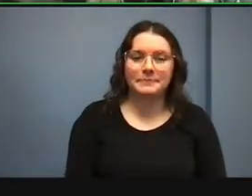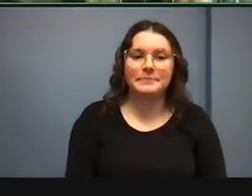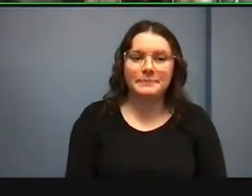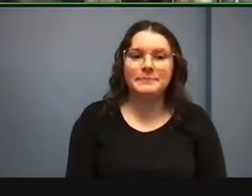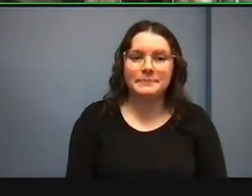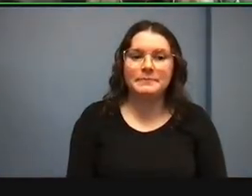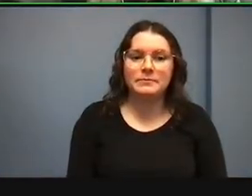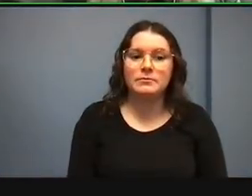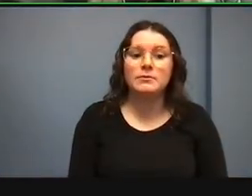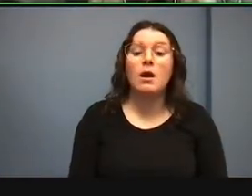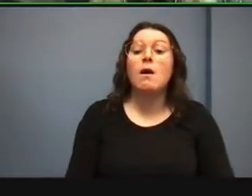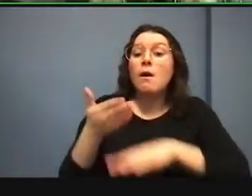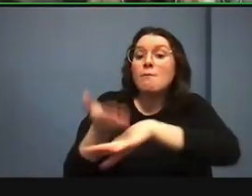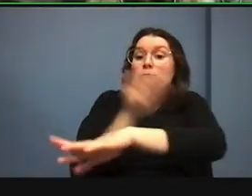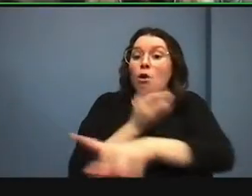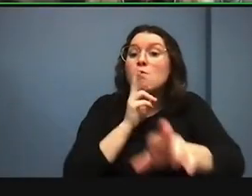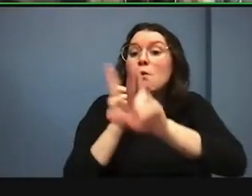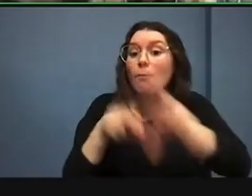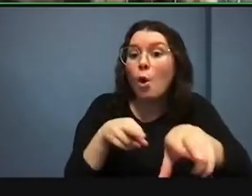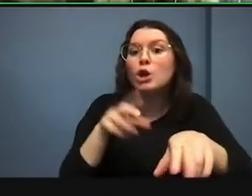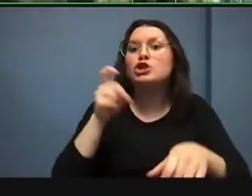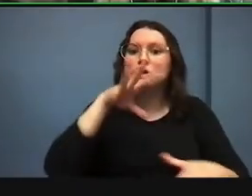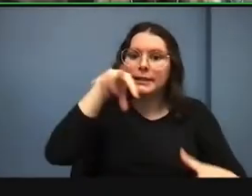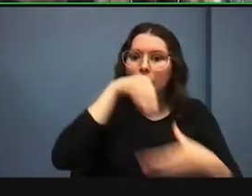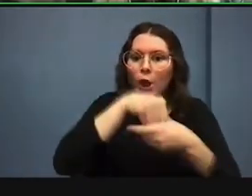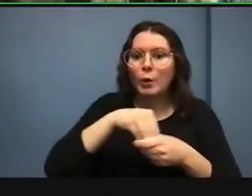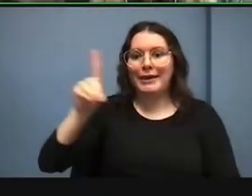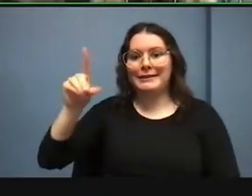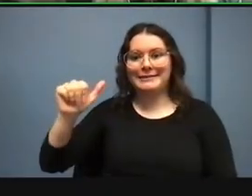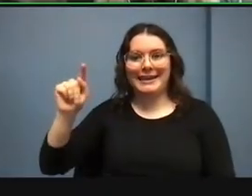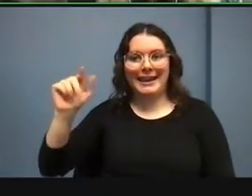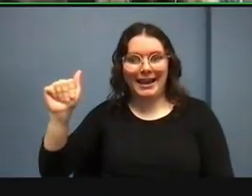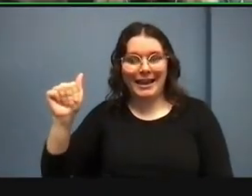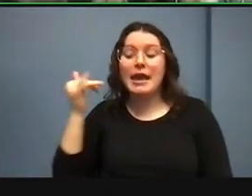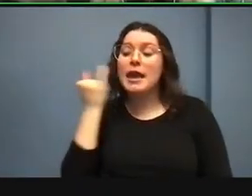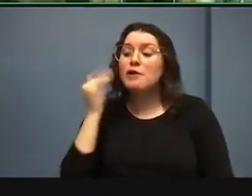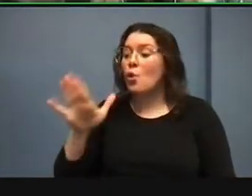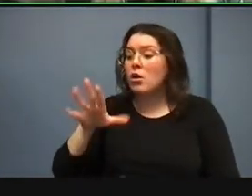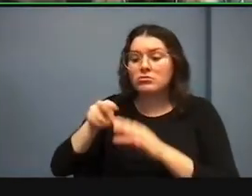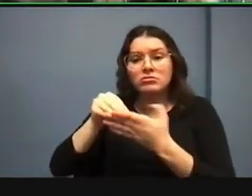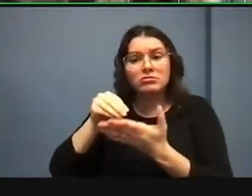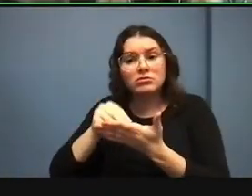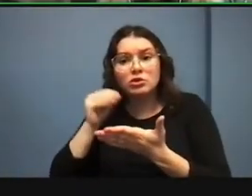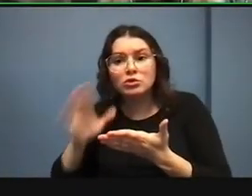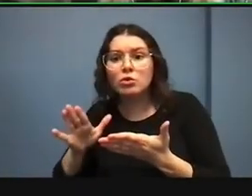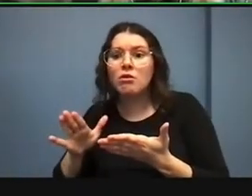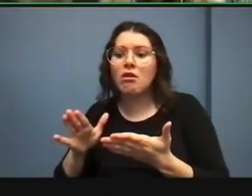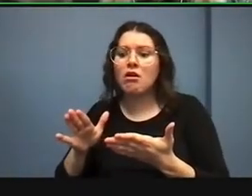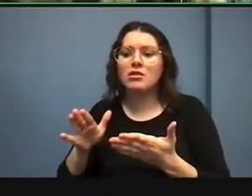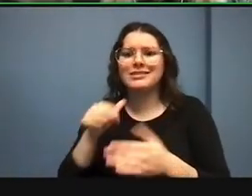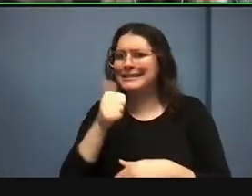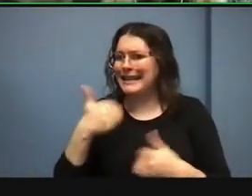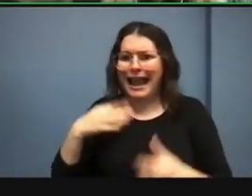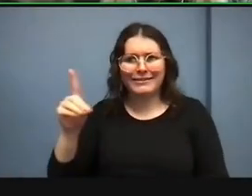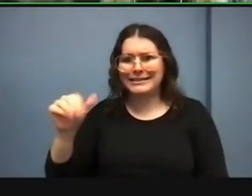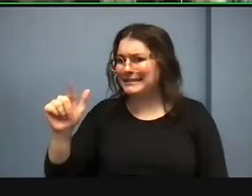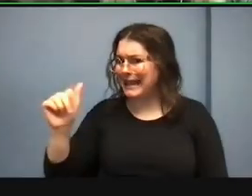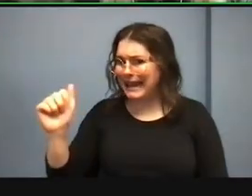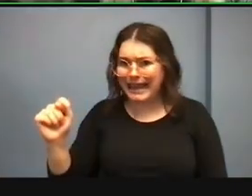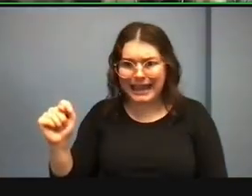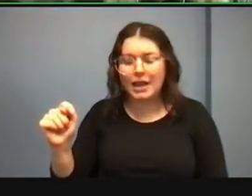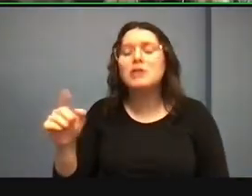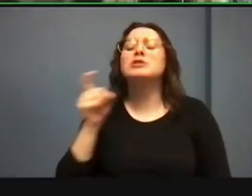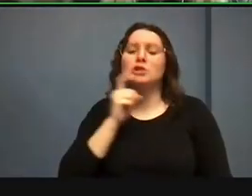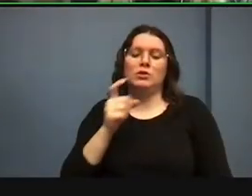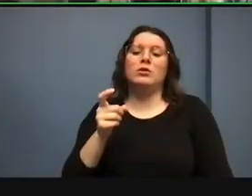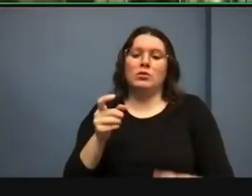Progress reports should include data. If your child's progress report does not have data, you need to